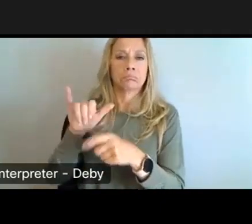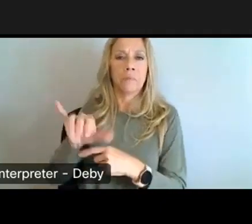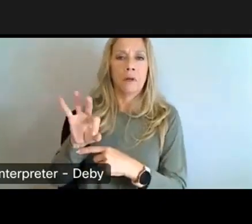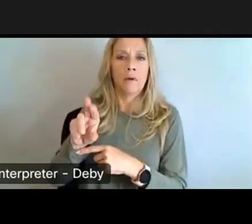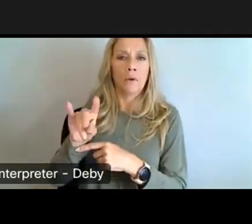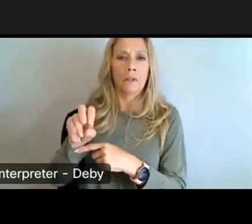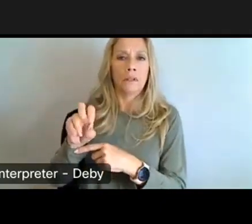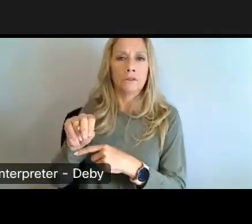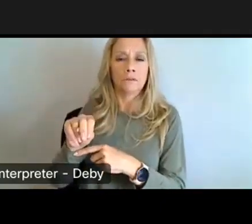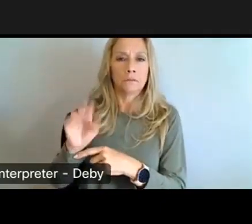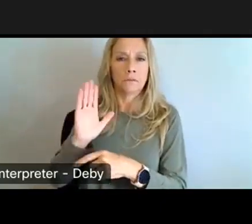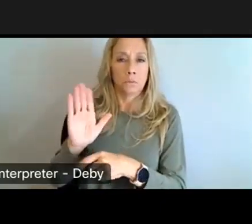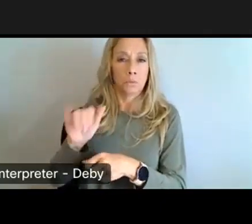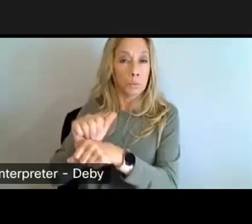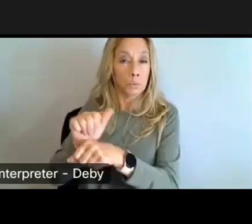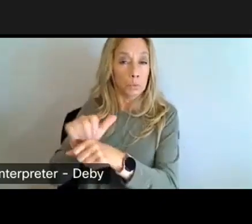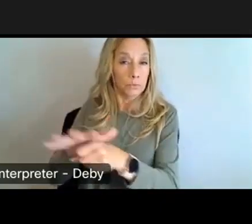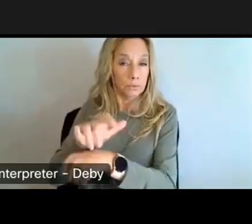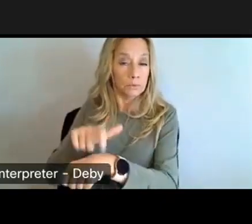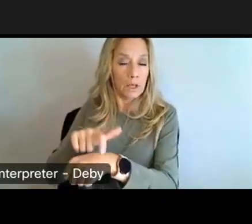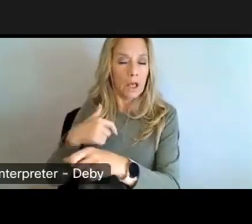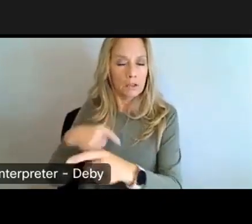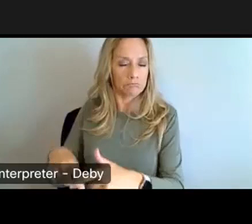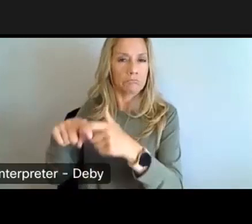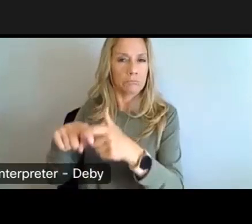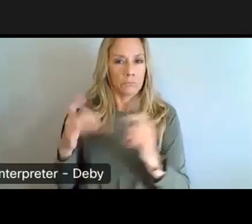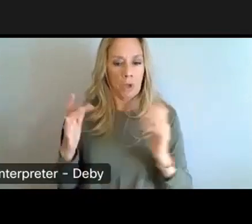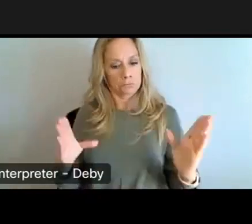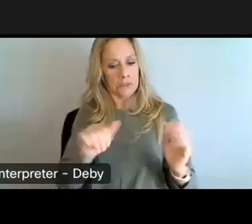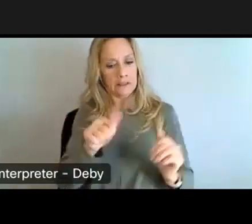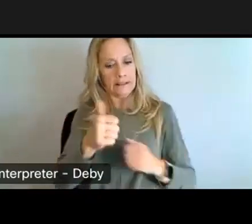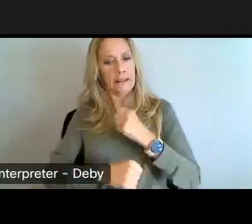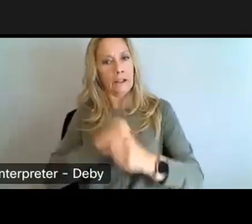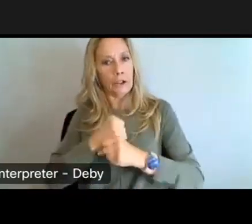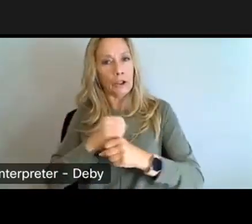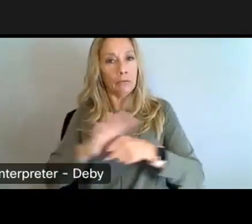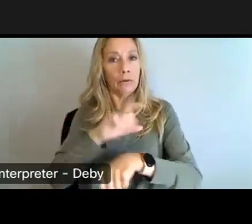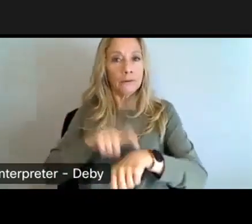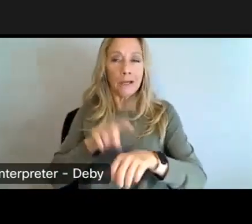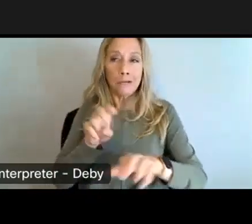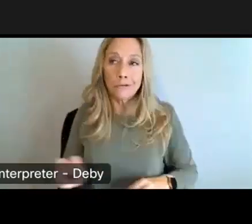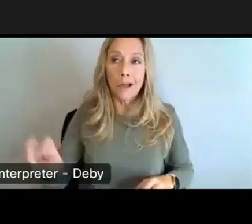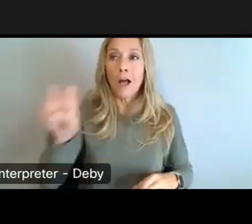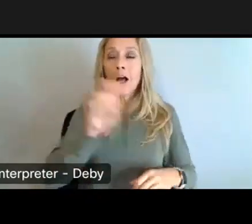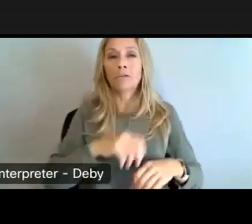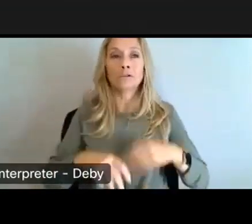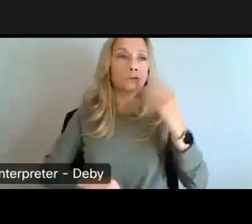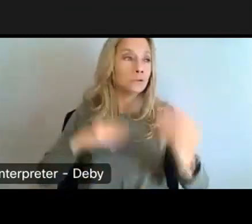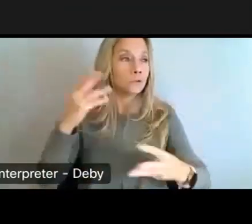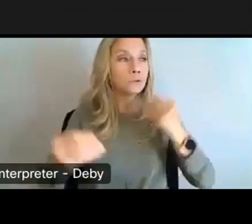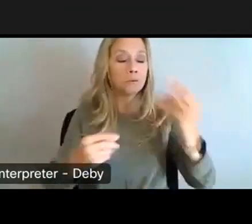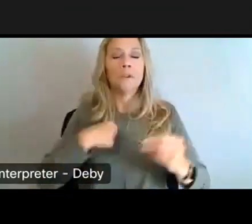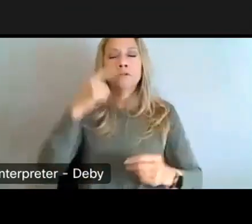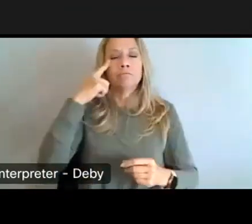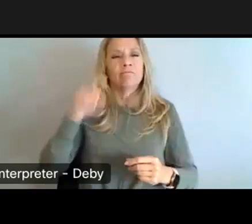full-time capacity. Um, Again, after 10 years of full-time travel, it just kind of caught up to me where I needed to take a